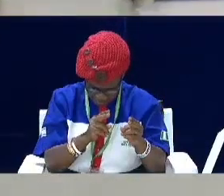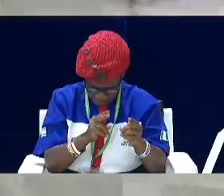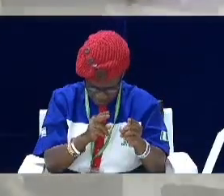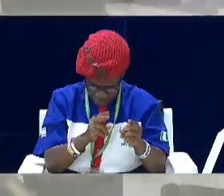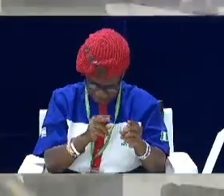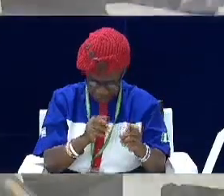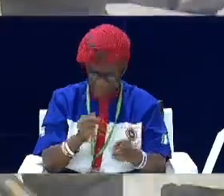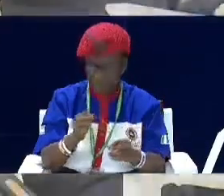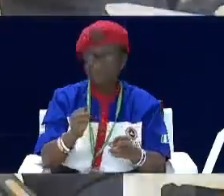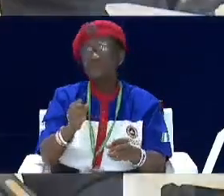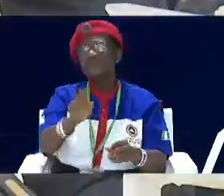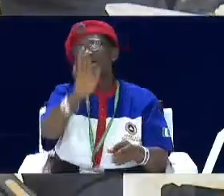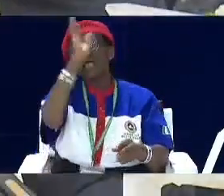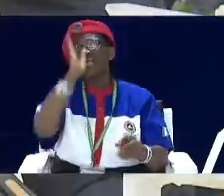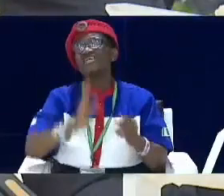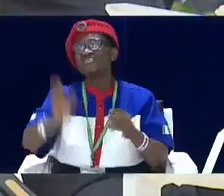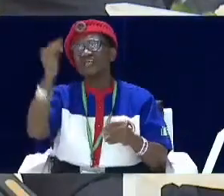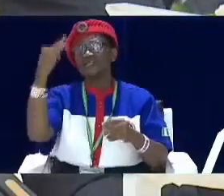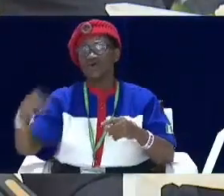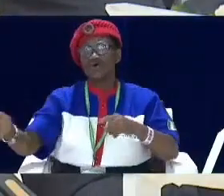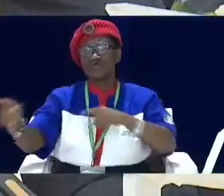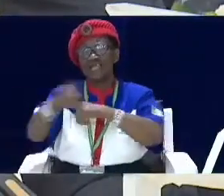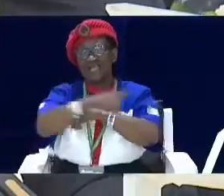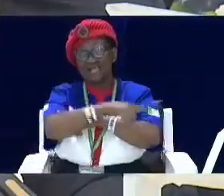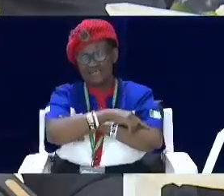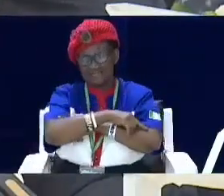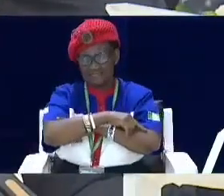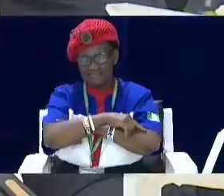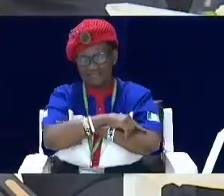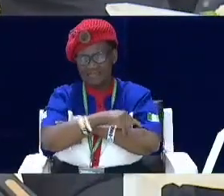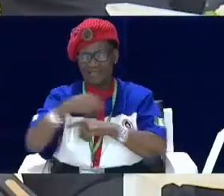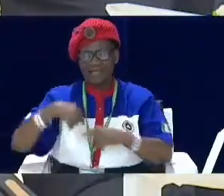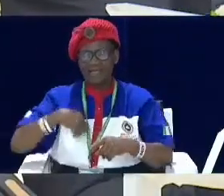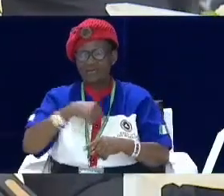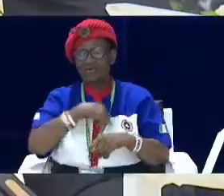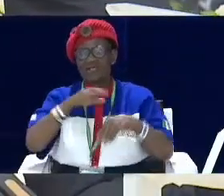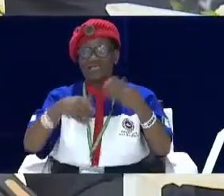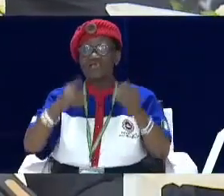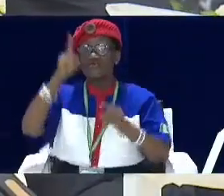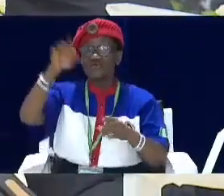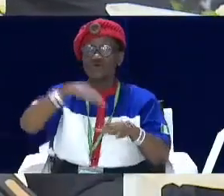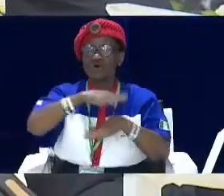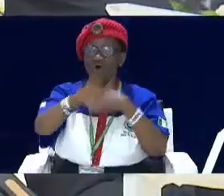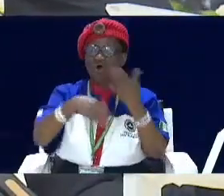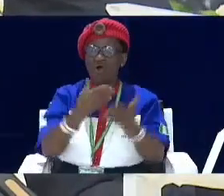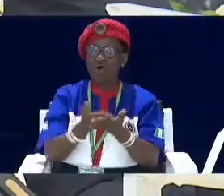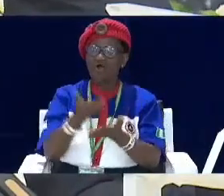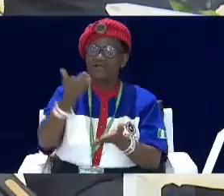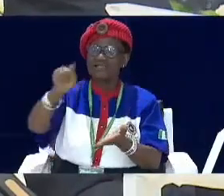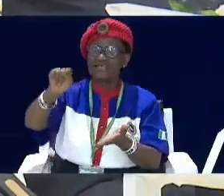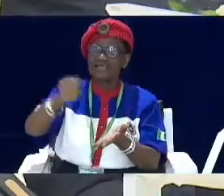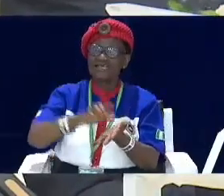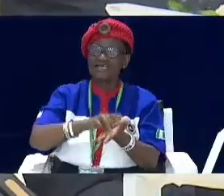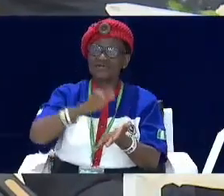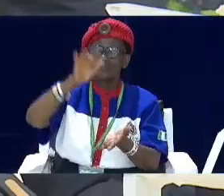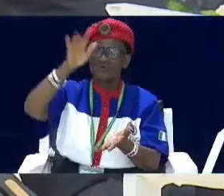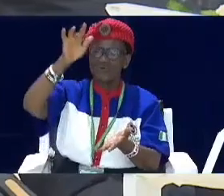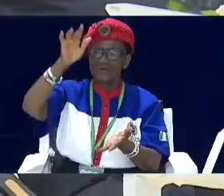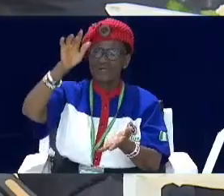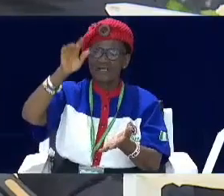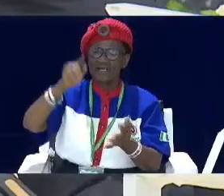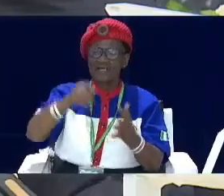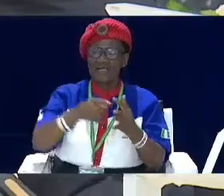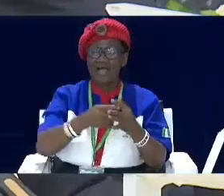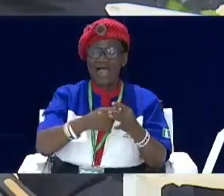Ancient of days, arugbo ojo, we give you all the glory. A fi gbogbo ogo fun o. Alpha